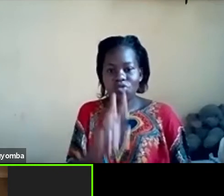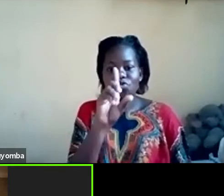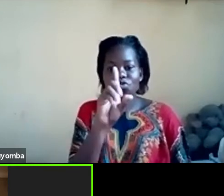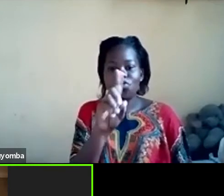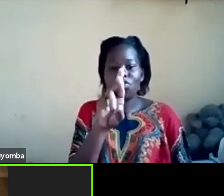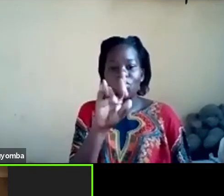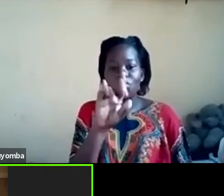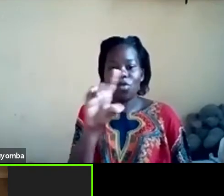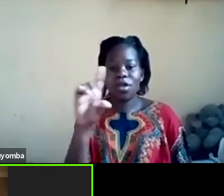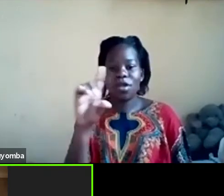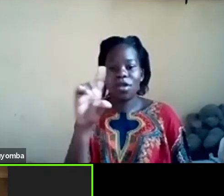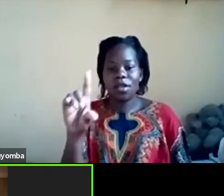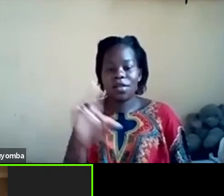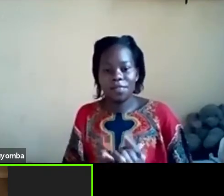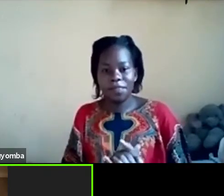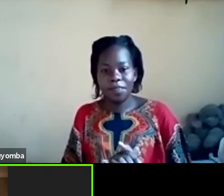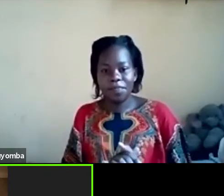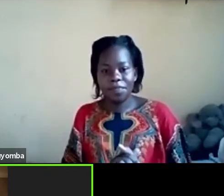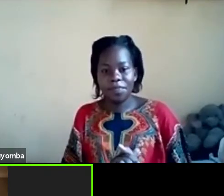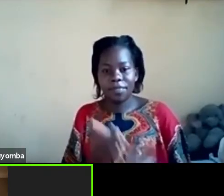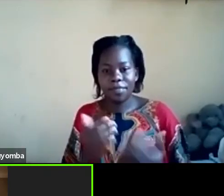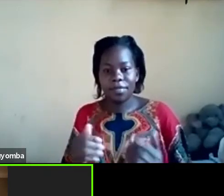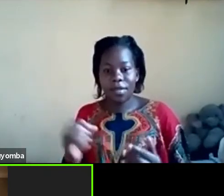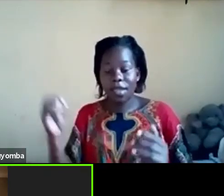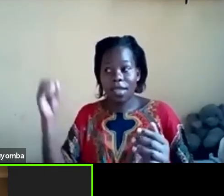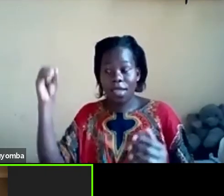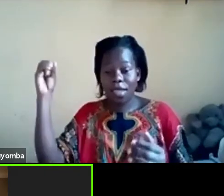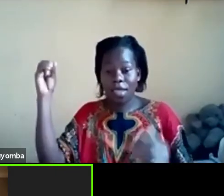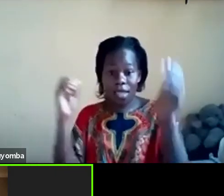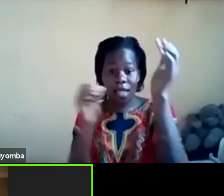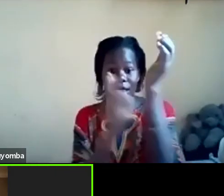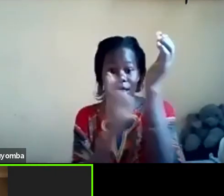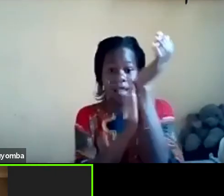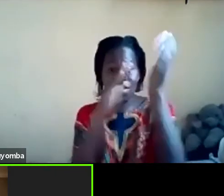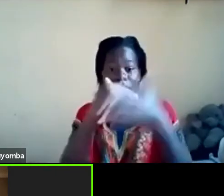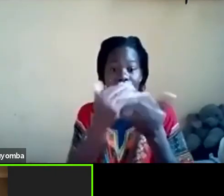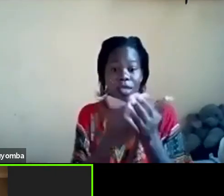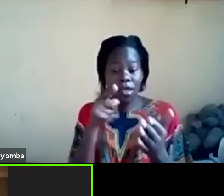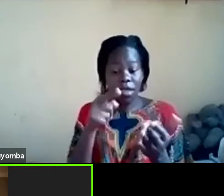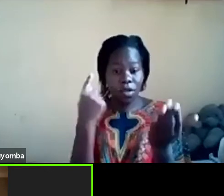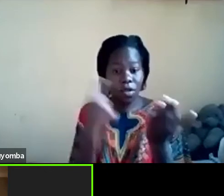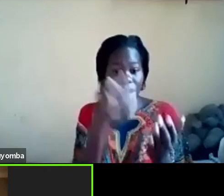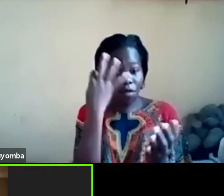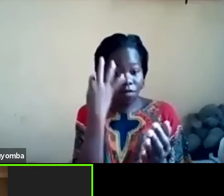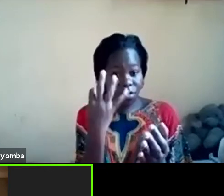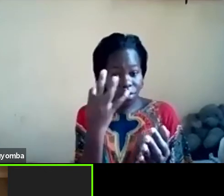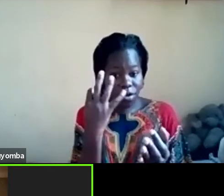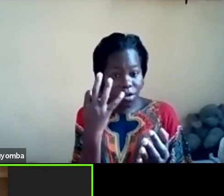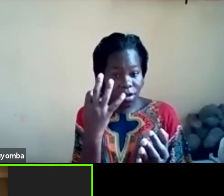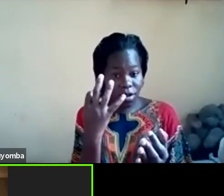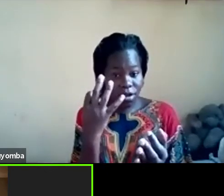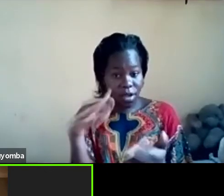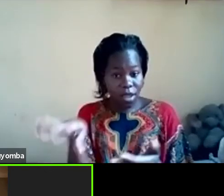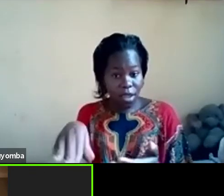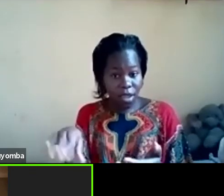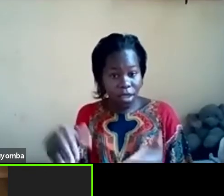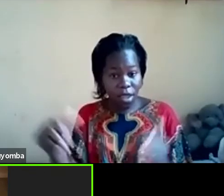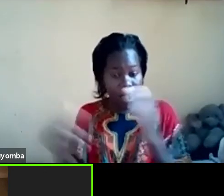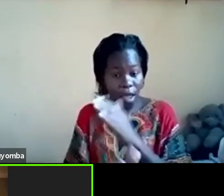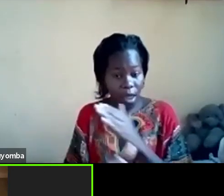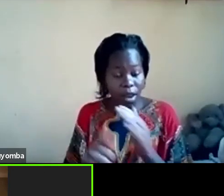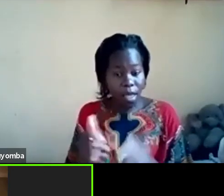The electricity sector, so in Uganda, we have 3 key areas. You have, under the Ministry of Energy and Mineral Development, you have